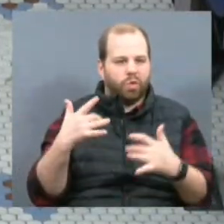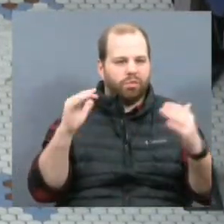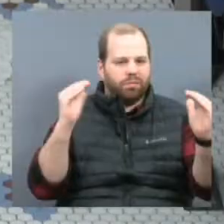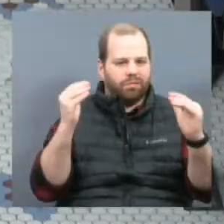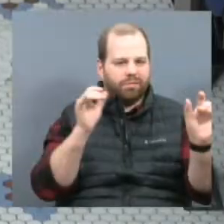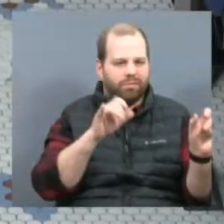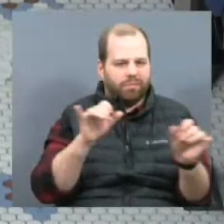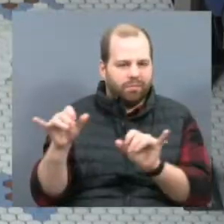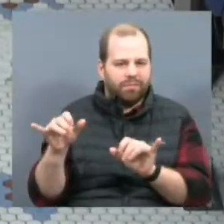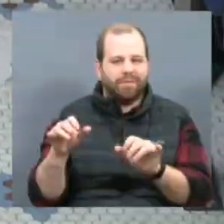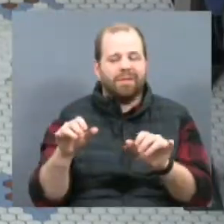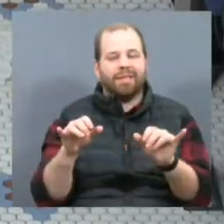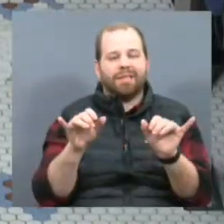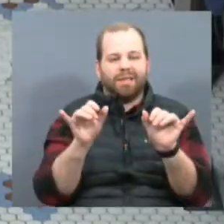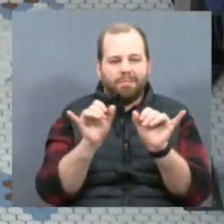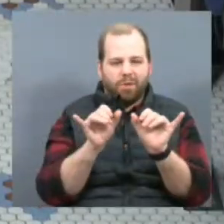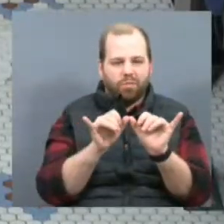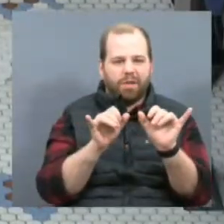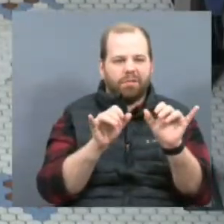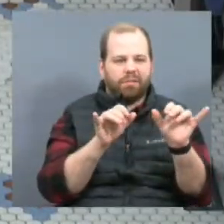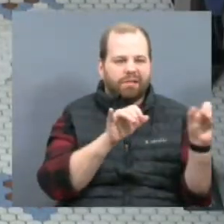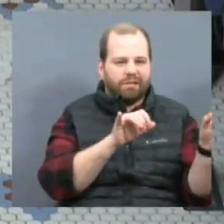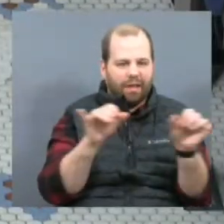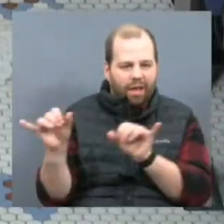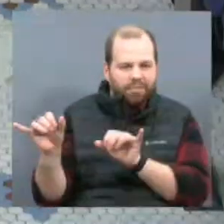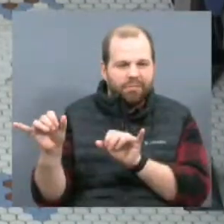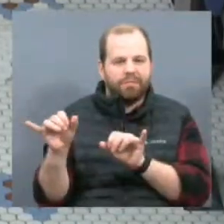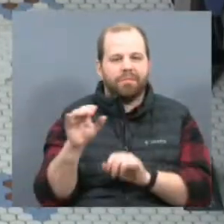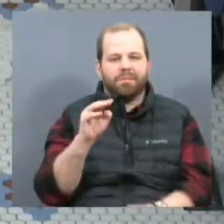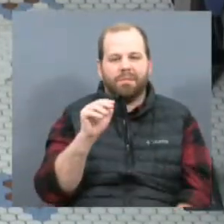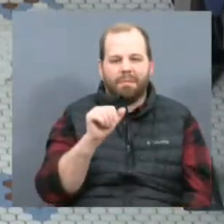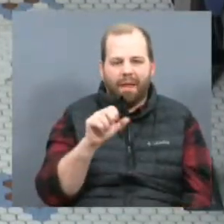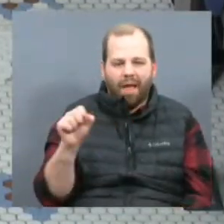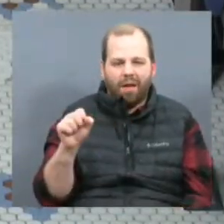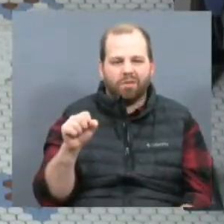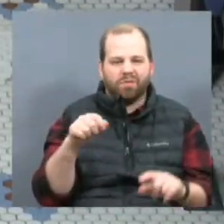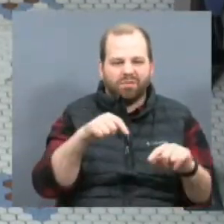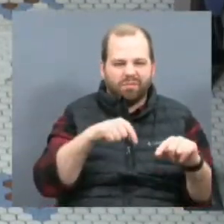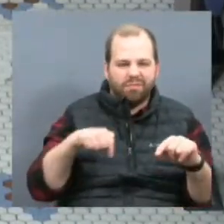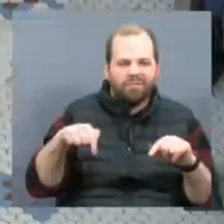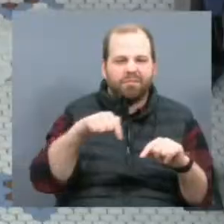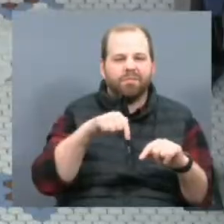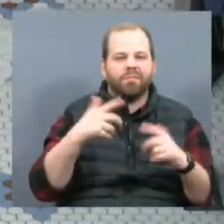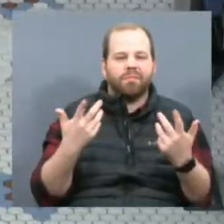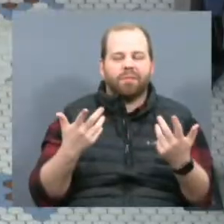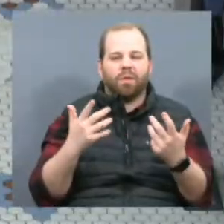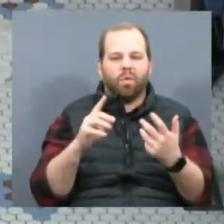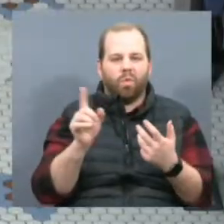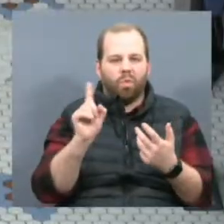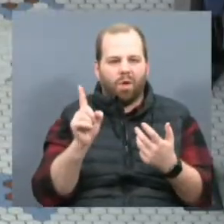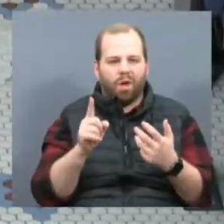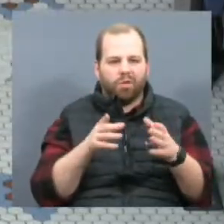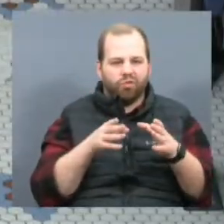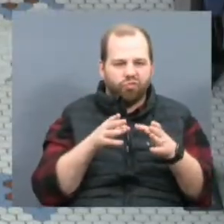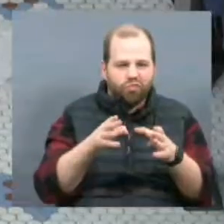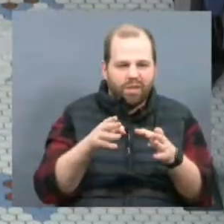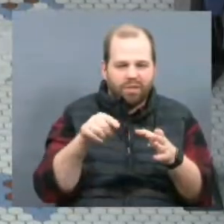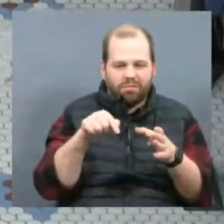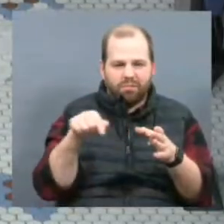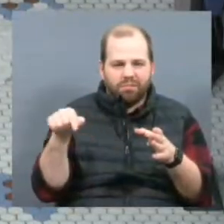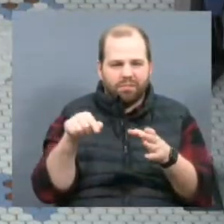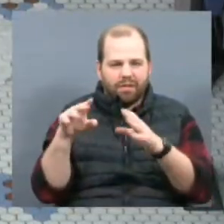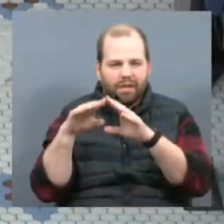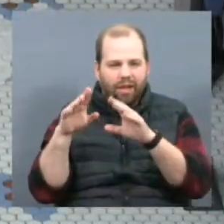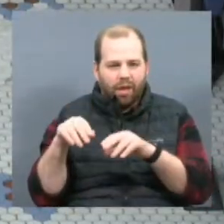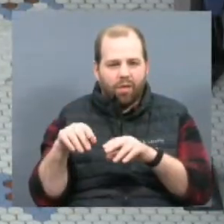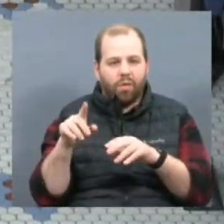the houses, the massing of the houses, the relationship of the houses to the streets. And when that gets